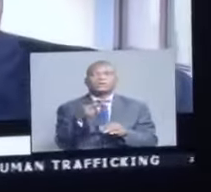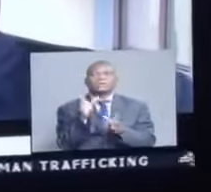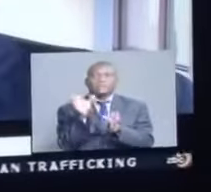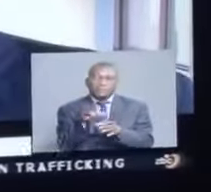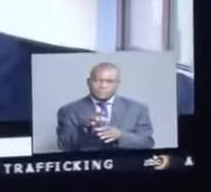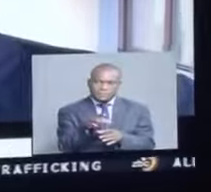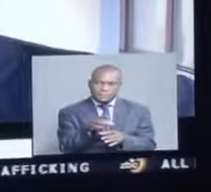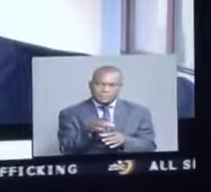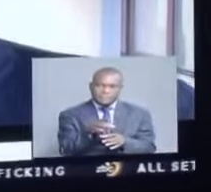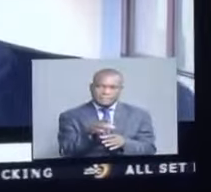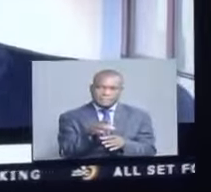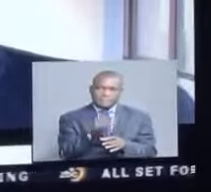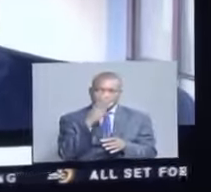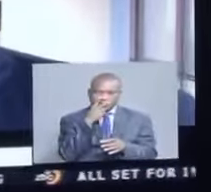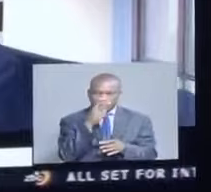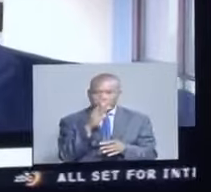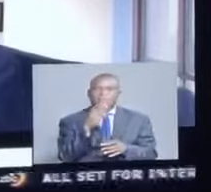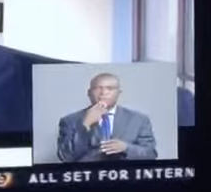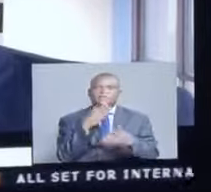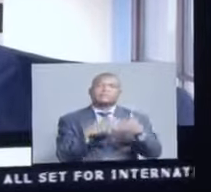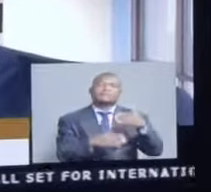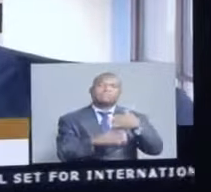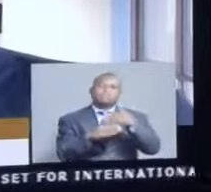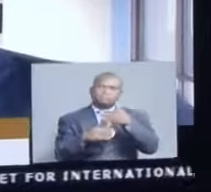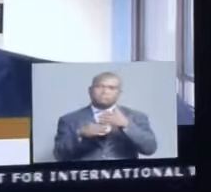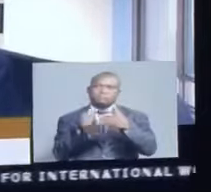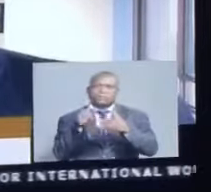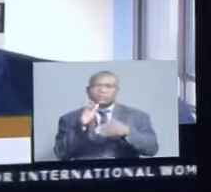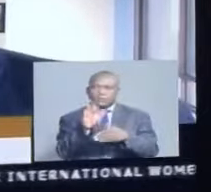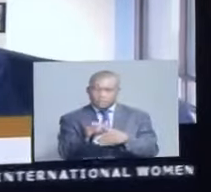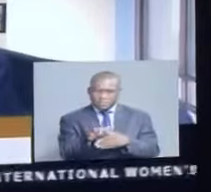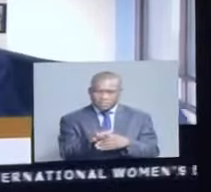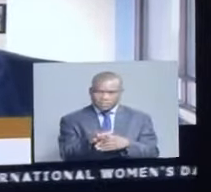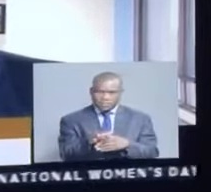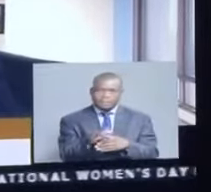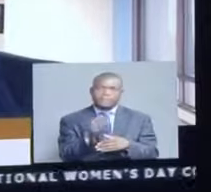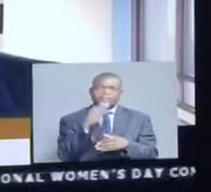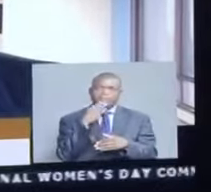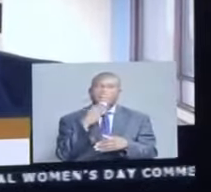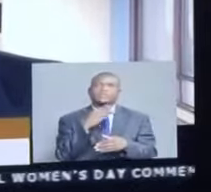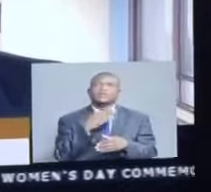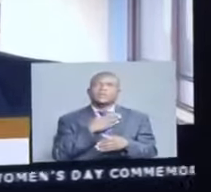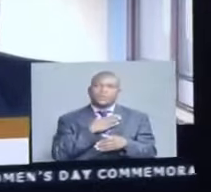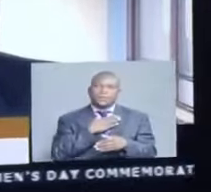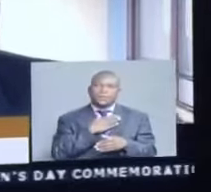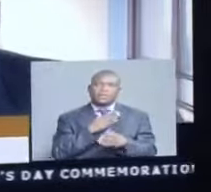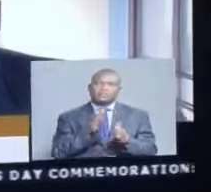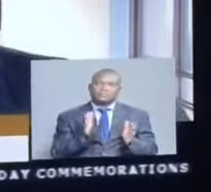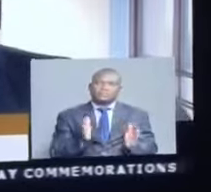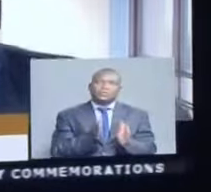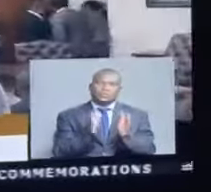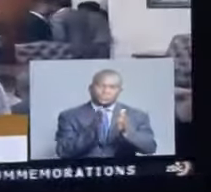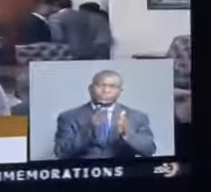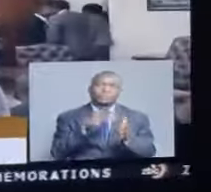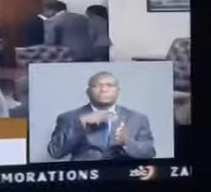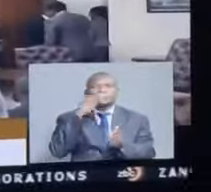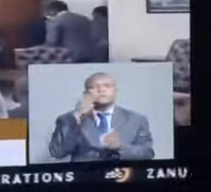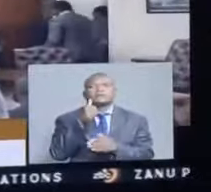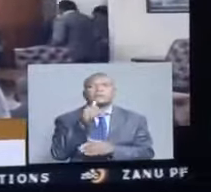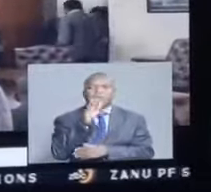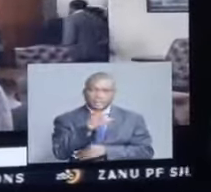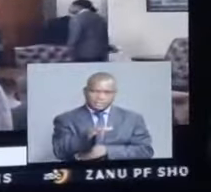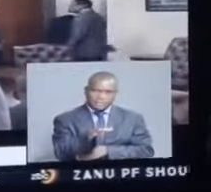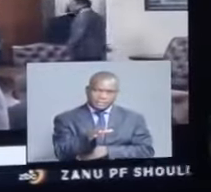to have managed to sign this contract so successfully, and we promise the nation that we're going to hit the ground running, we're going to be a success. As the Young